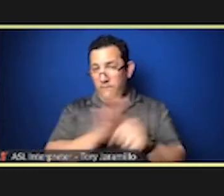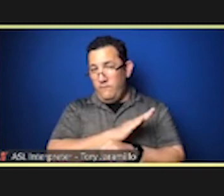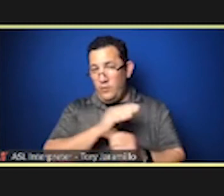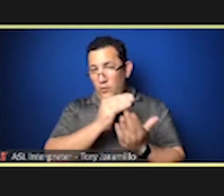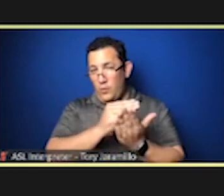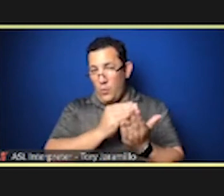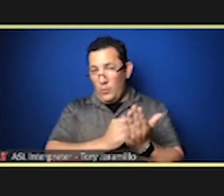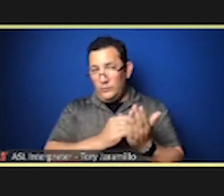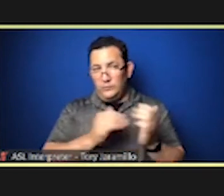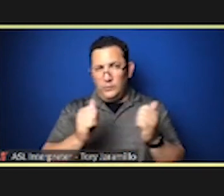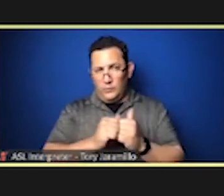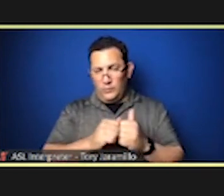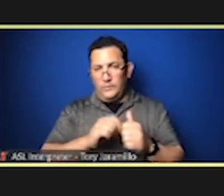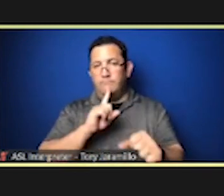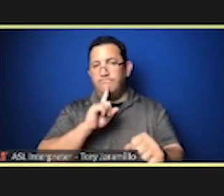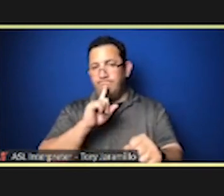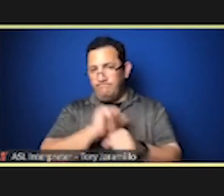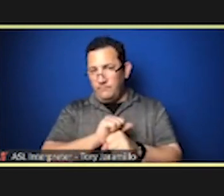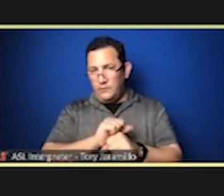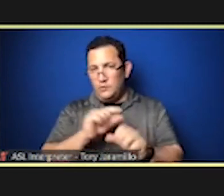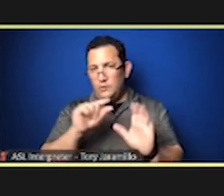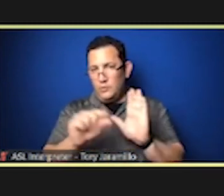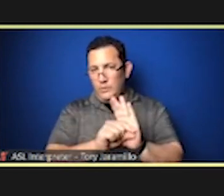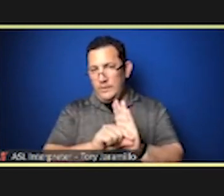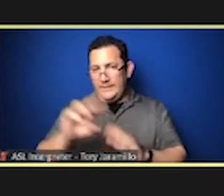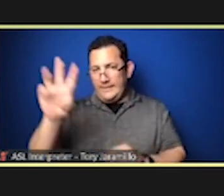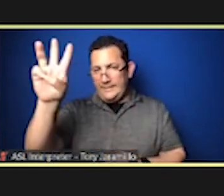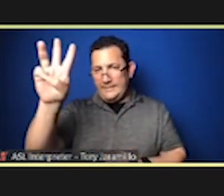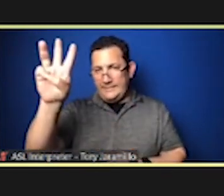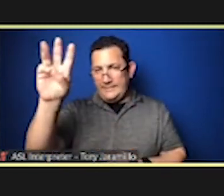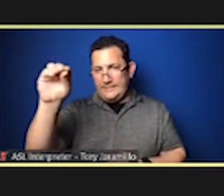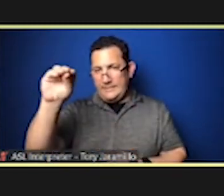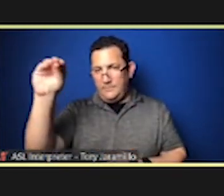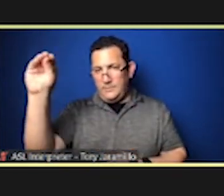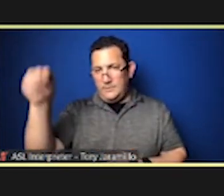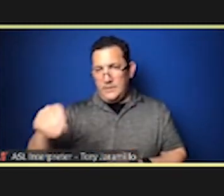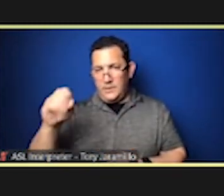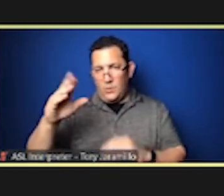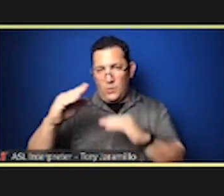actual grade of 60% or higher to earn a credit.